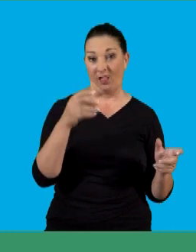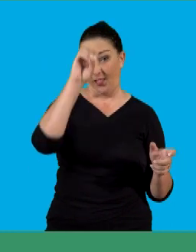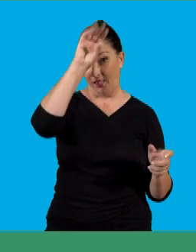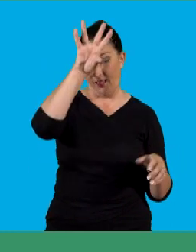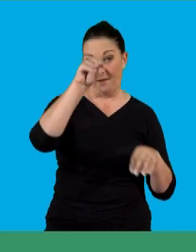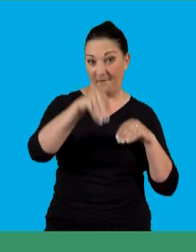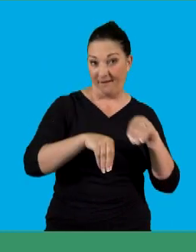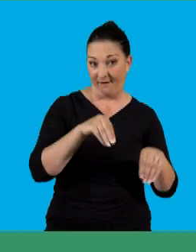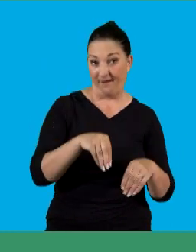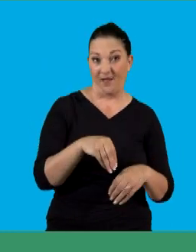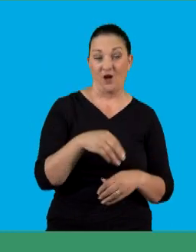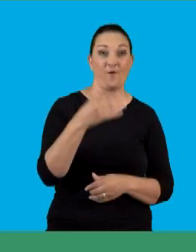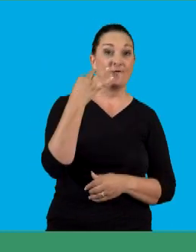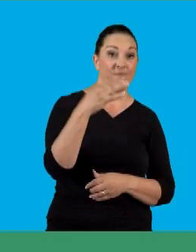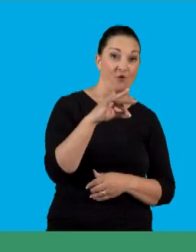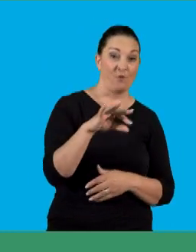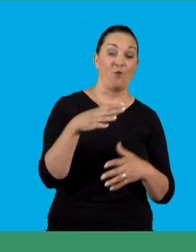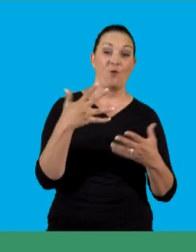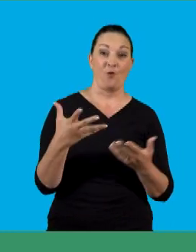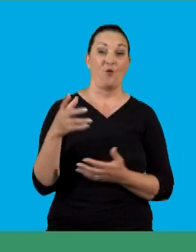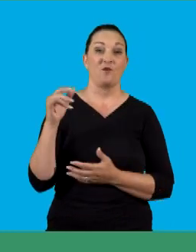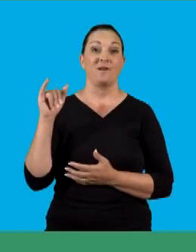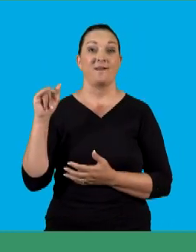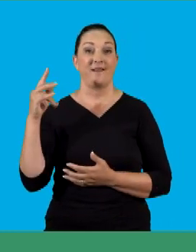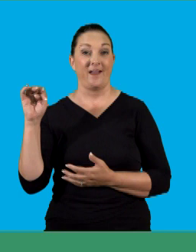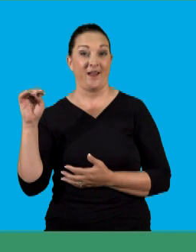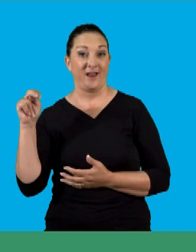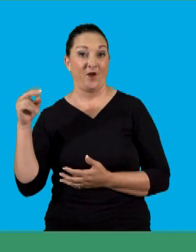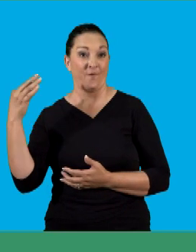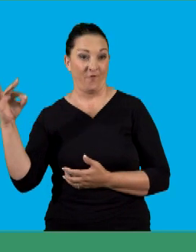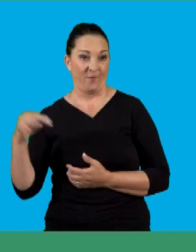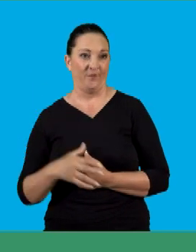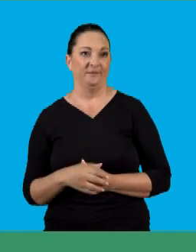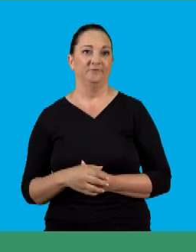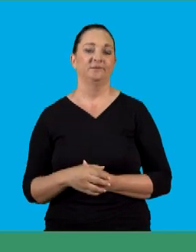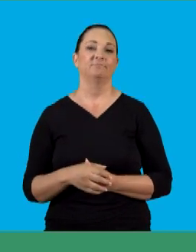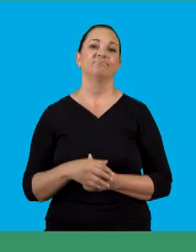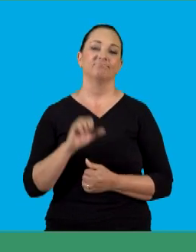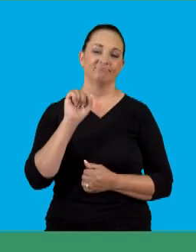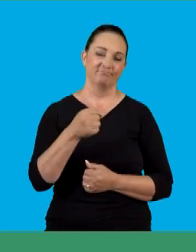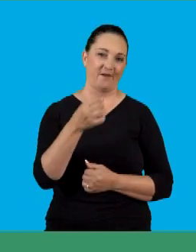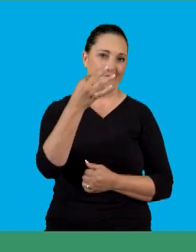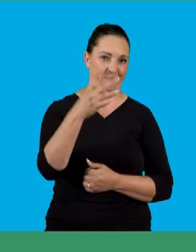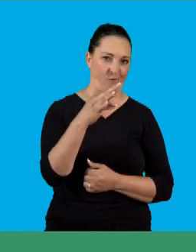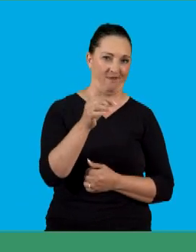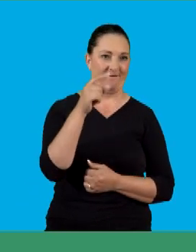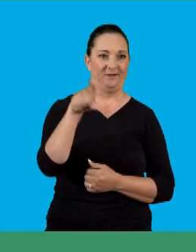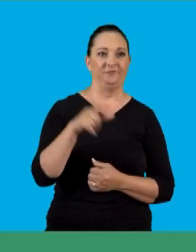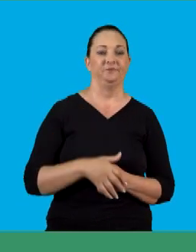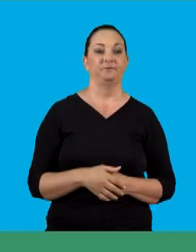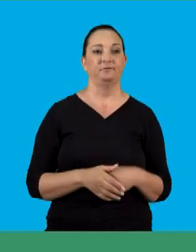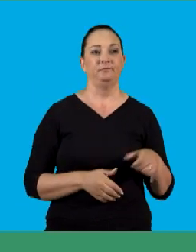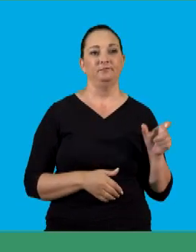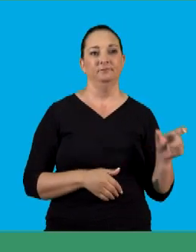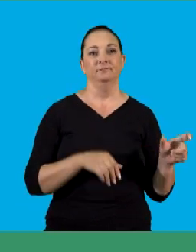under the formal sector or informal sector? It falls under the formal sector.